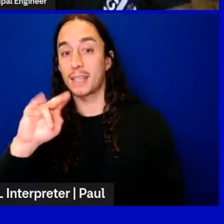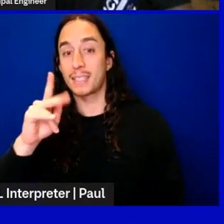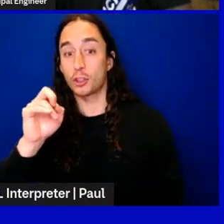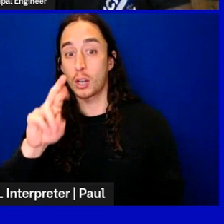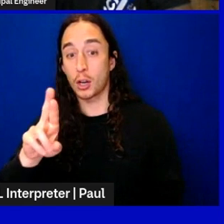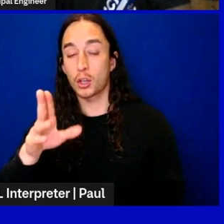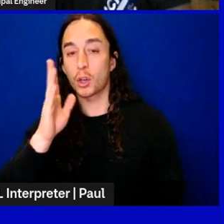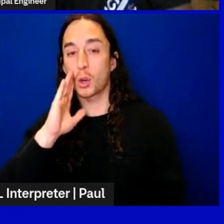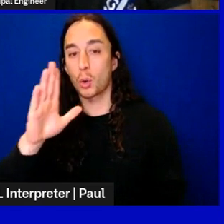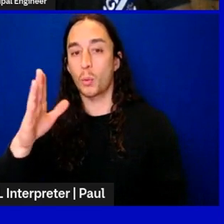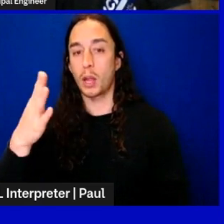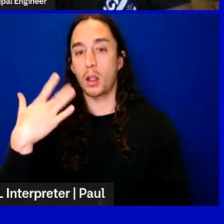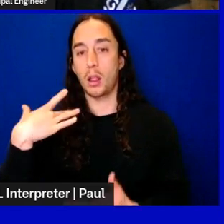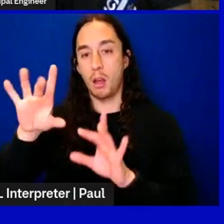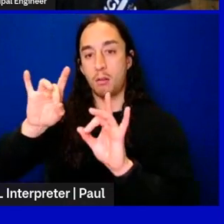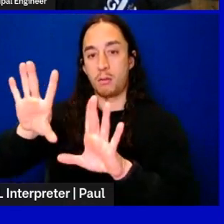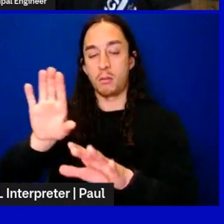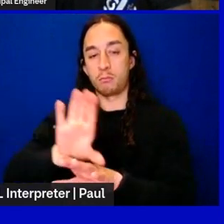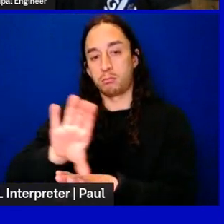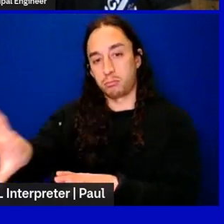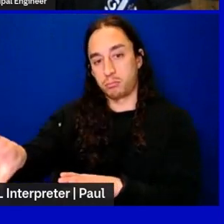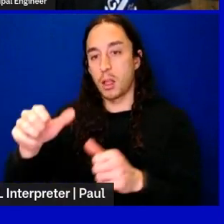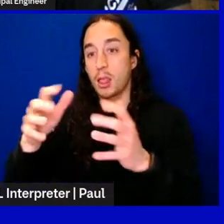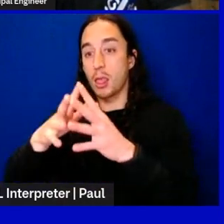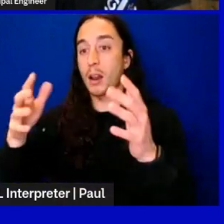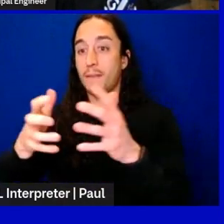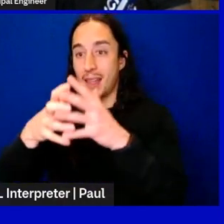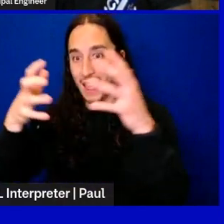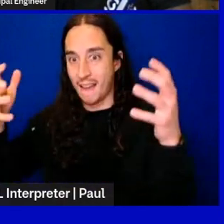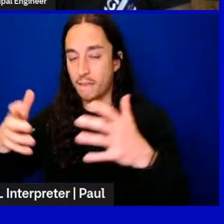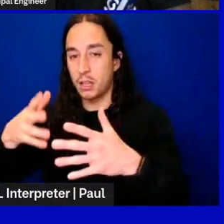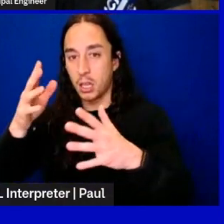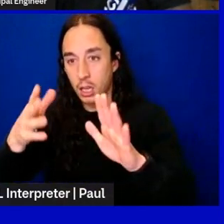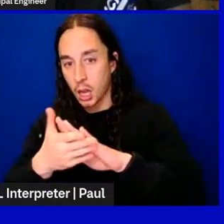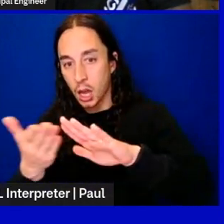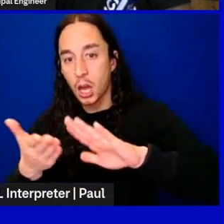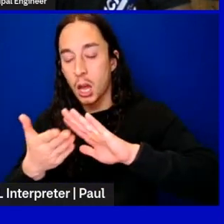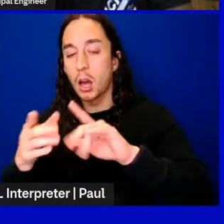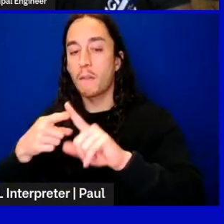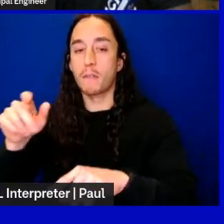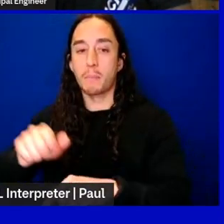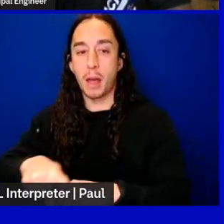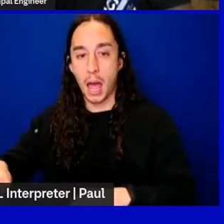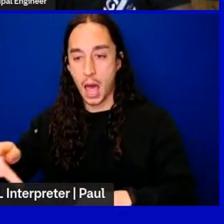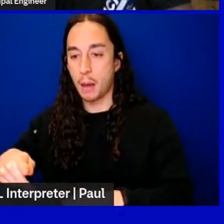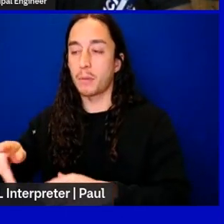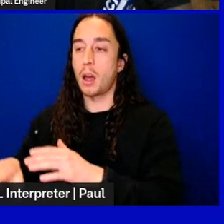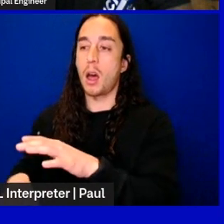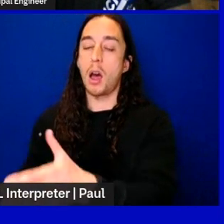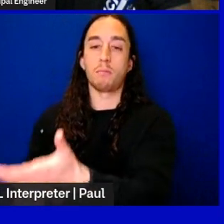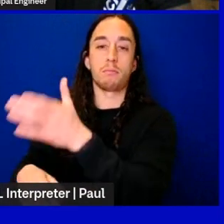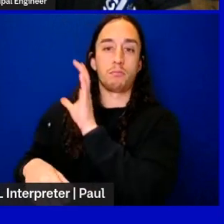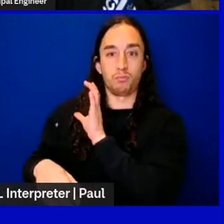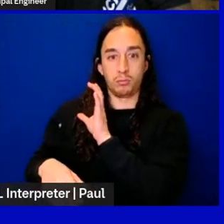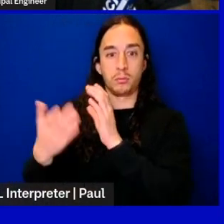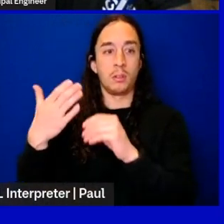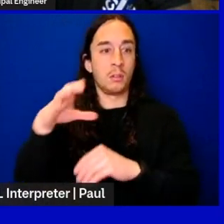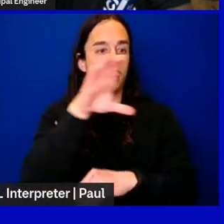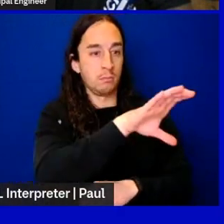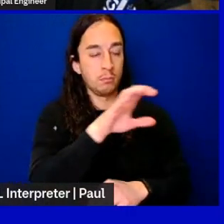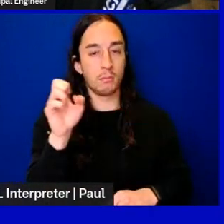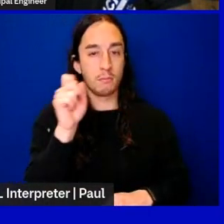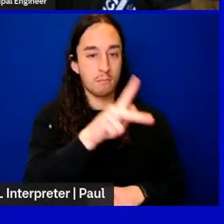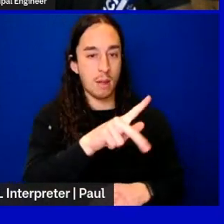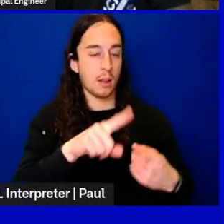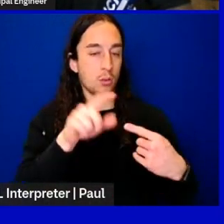offload a lot of heavy lifting from the application side. It will pass that credentials, the temporary credentials, back to the application, and